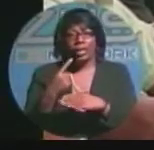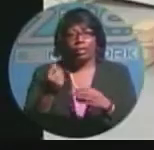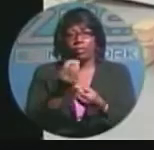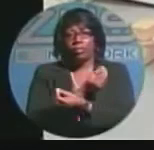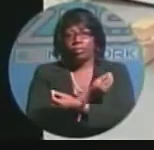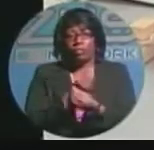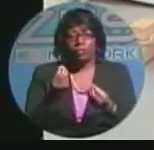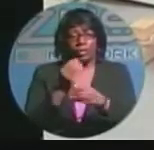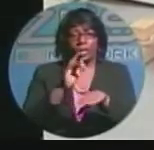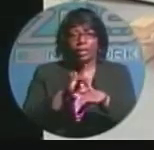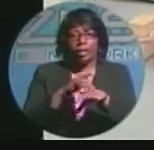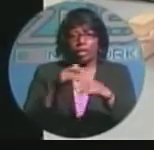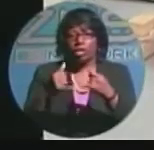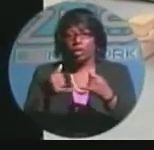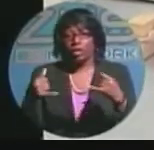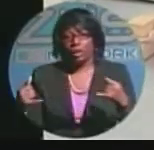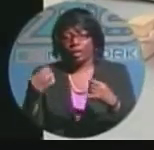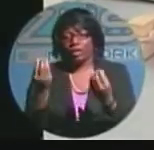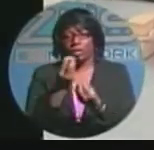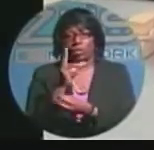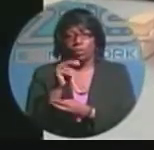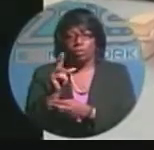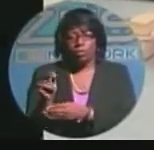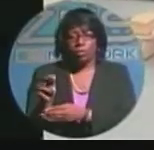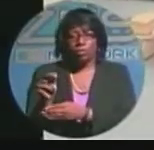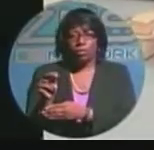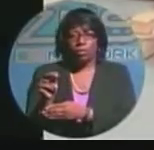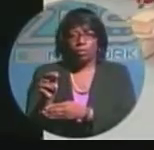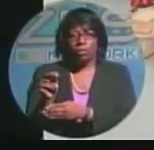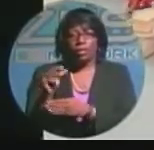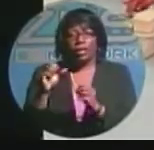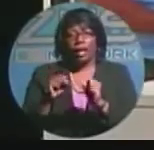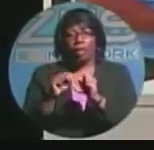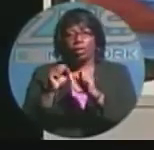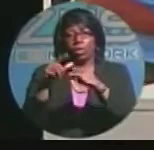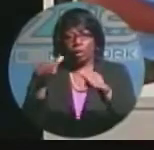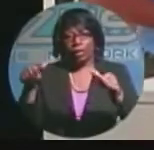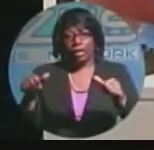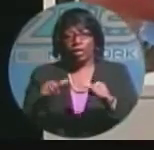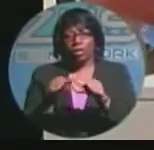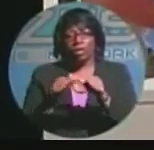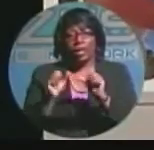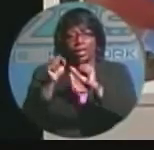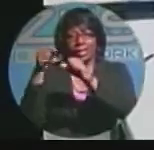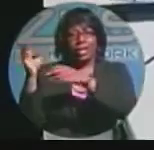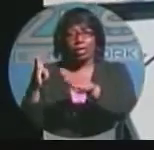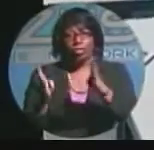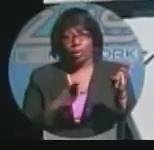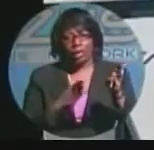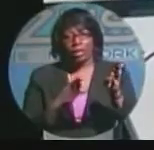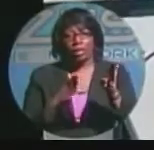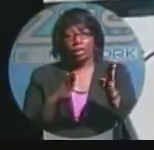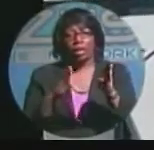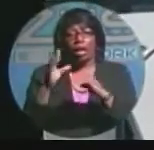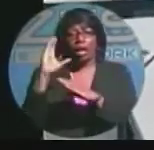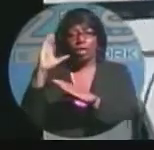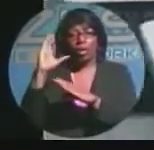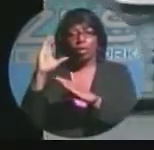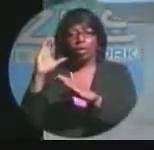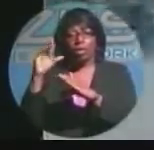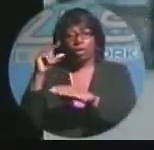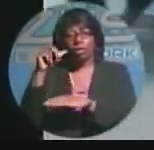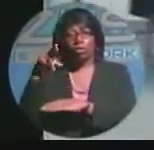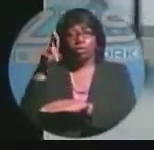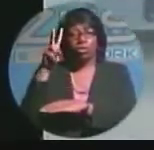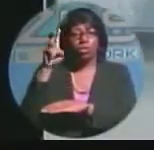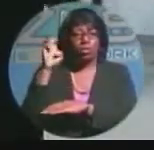lines. BEC teams spent most of the day in areas like Sea Breeze, Eastern Road, Imperial Park, and Coconut Grove to get customers in those areas